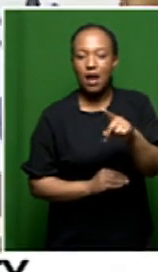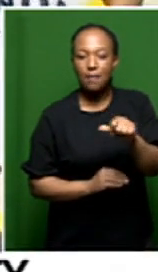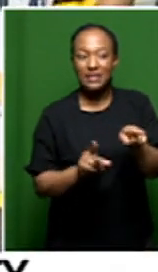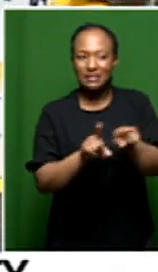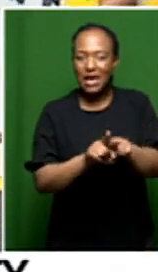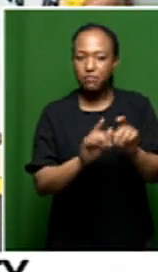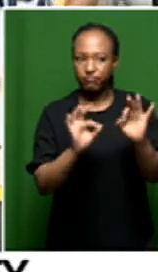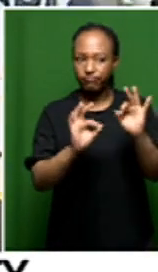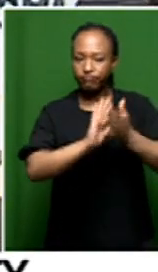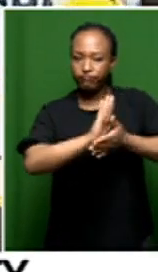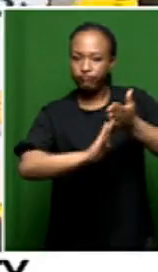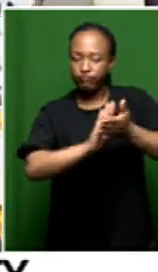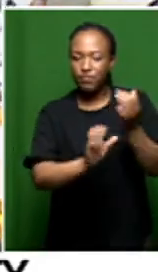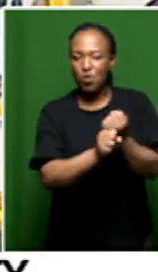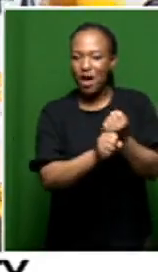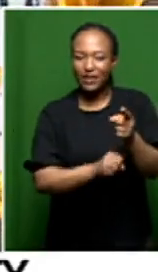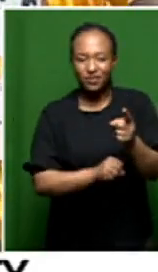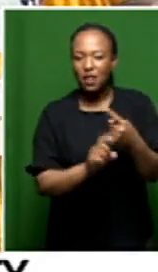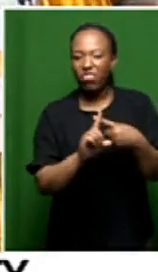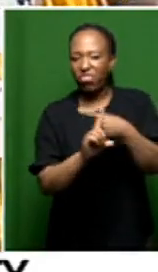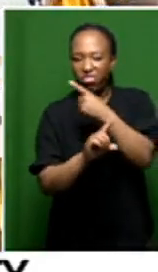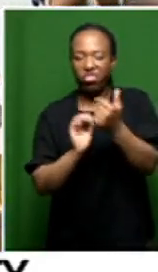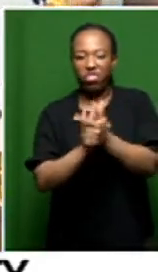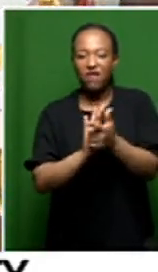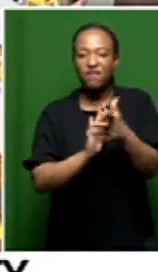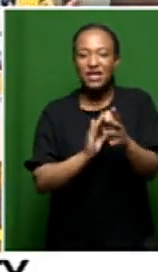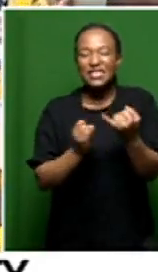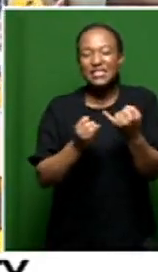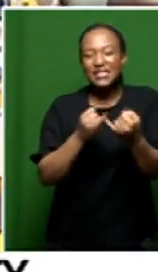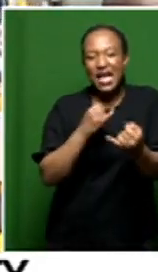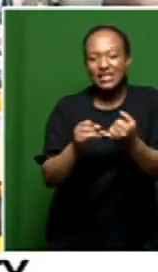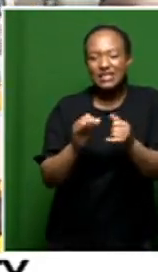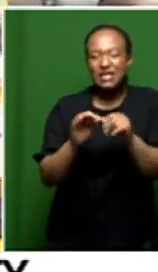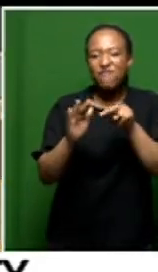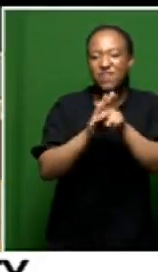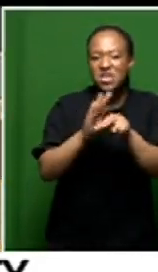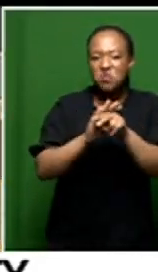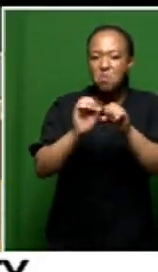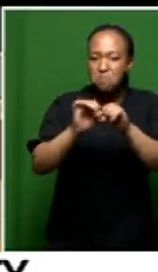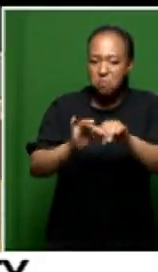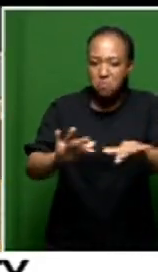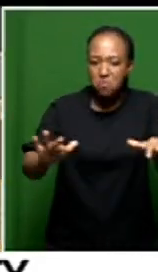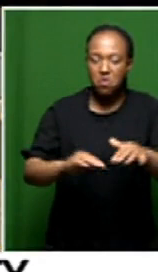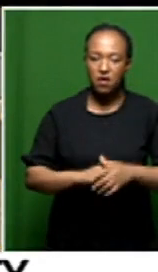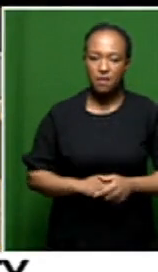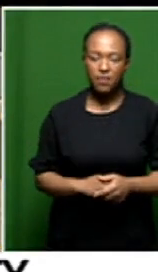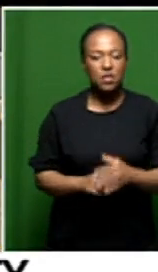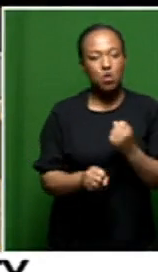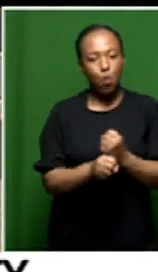integrity. Misconduct linked to an alleged sex tape scandal cost Mukhalapa his job. You have seen